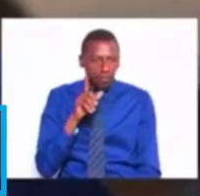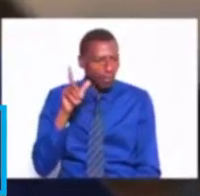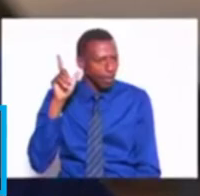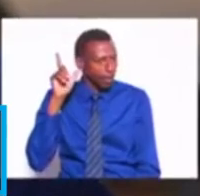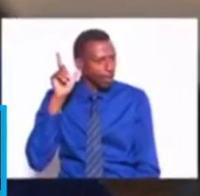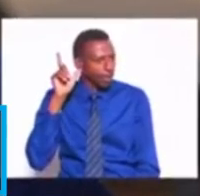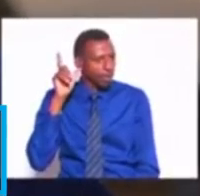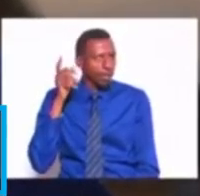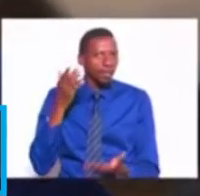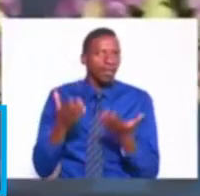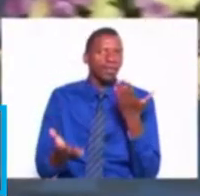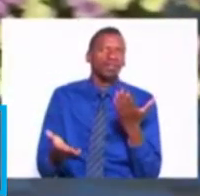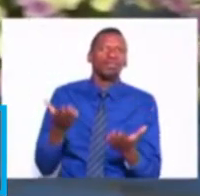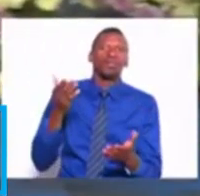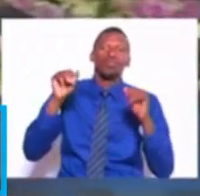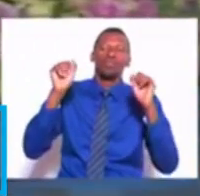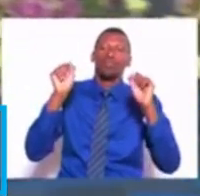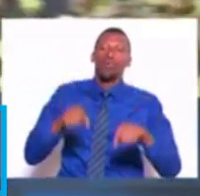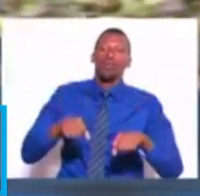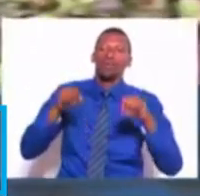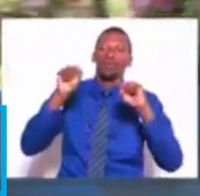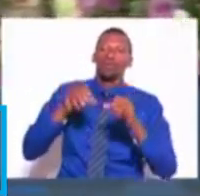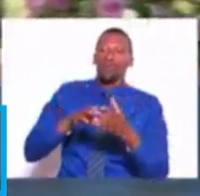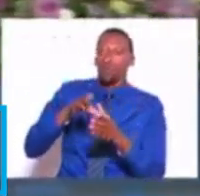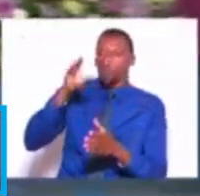you get something new.